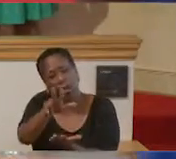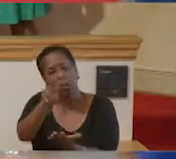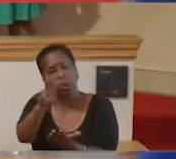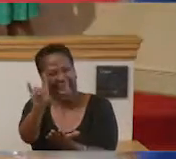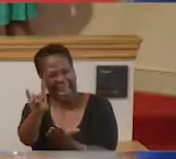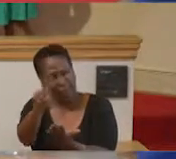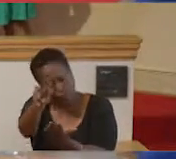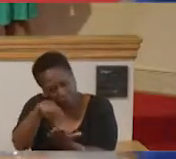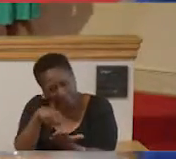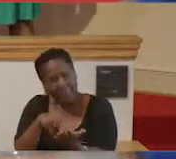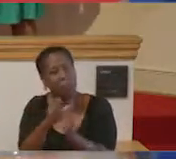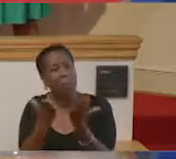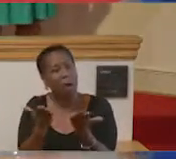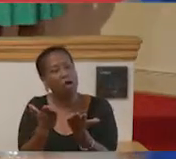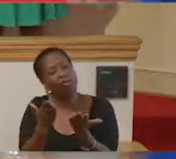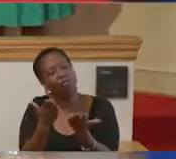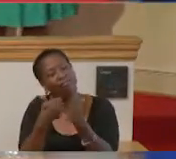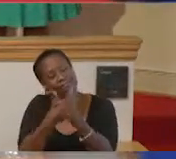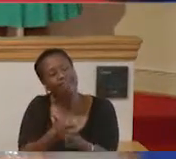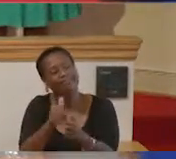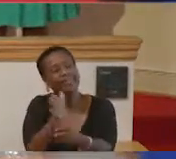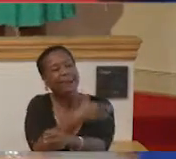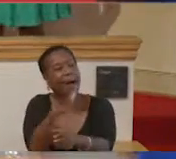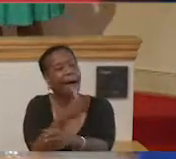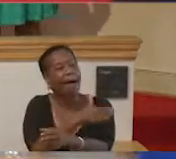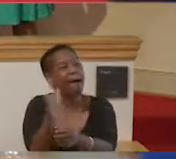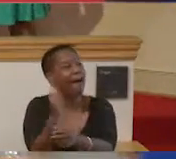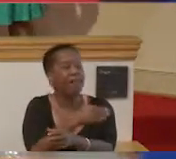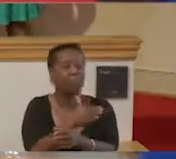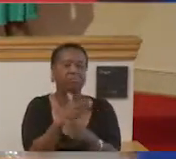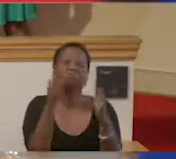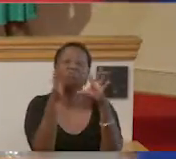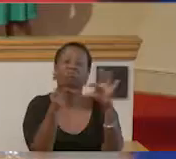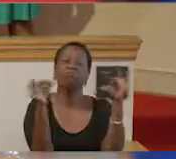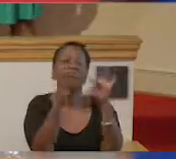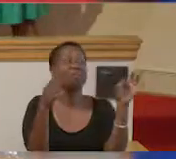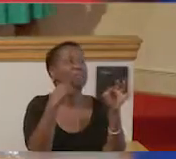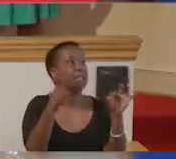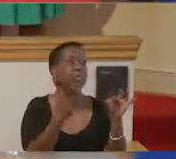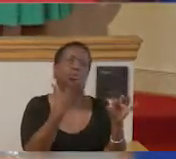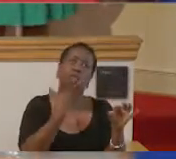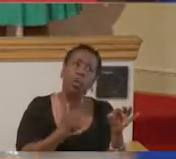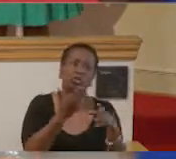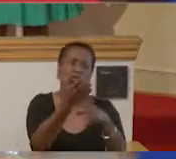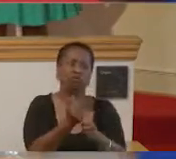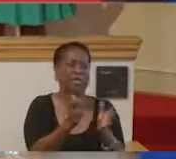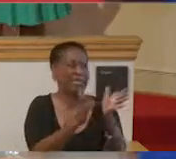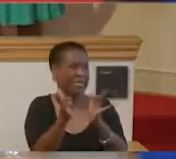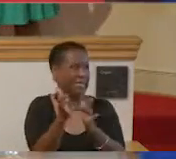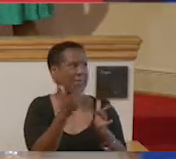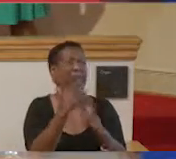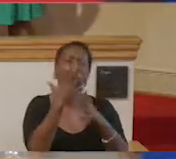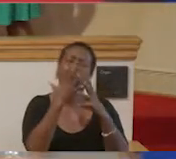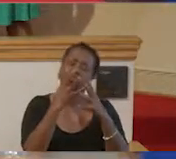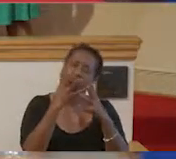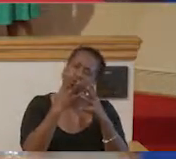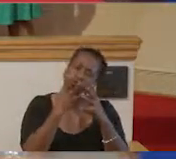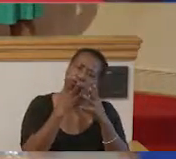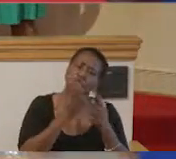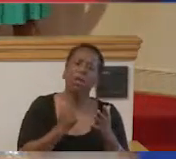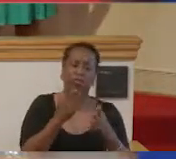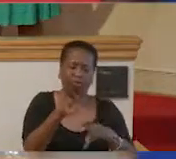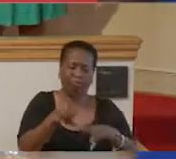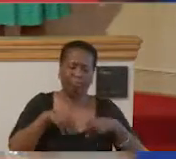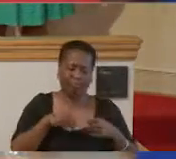in Jesus just to take him at his word, just to rest upon his promise, just to know thou said the